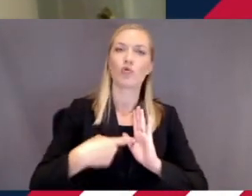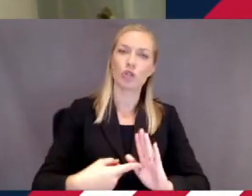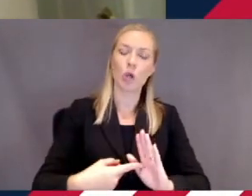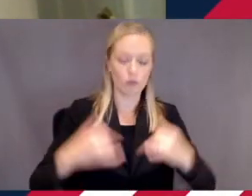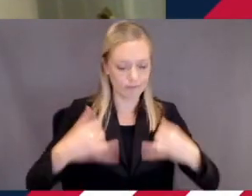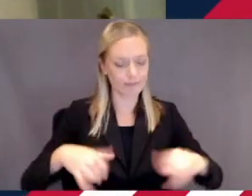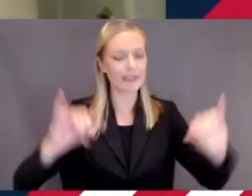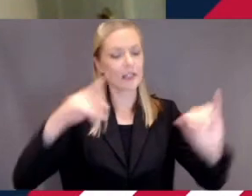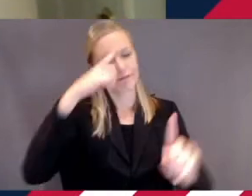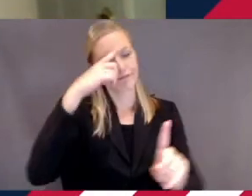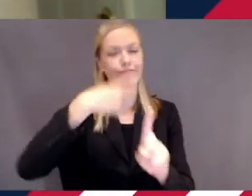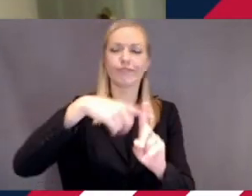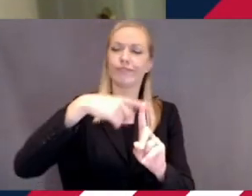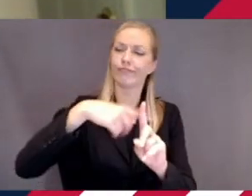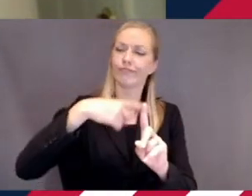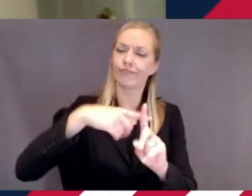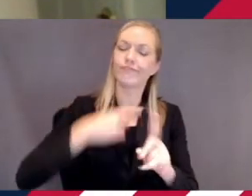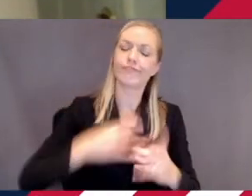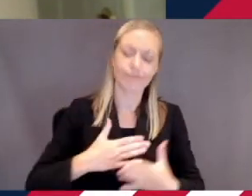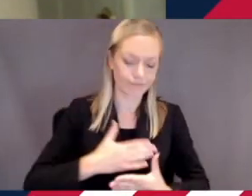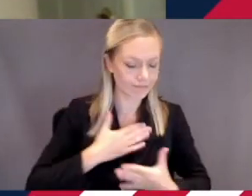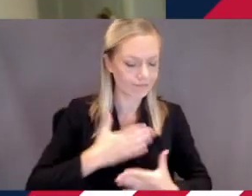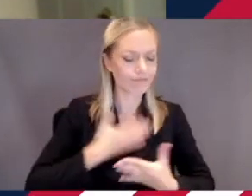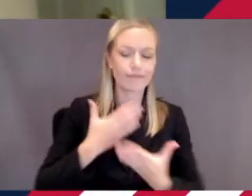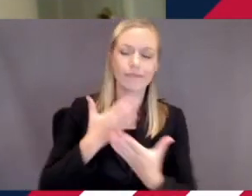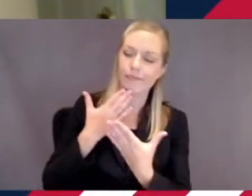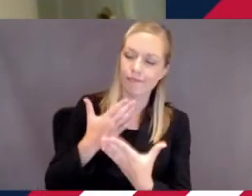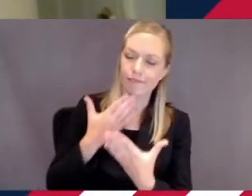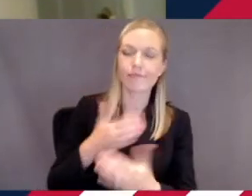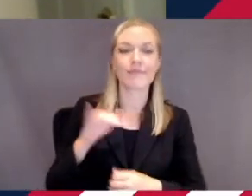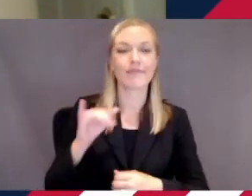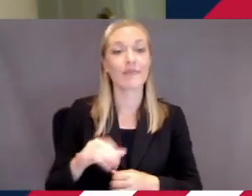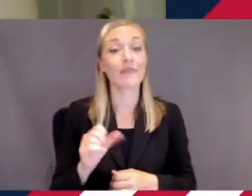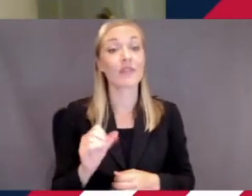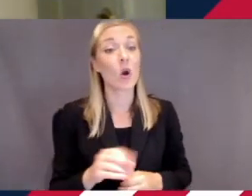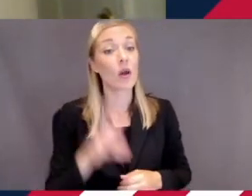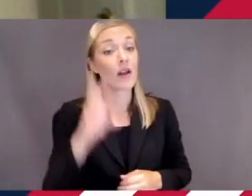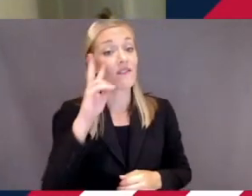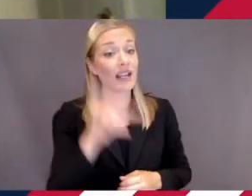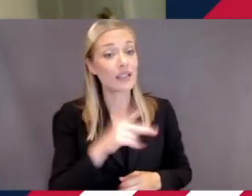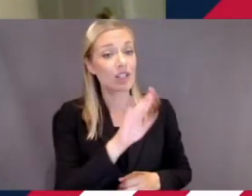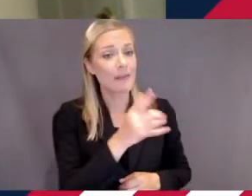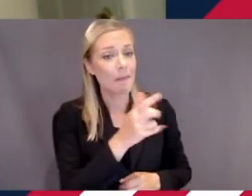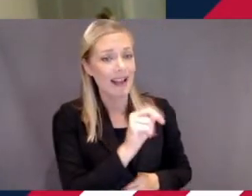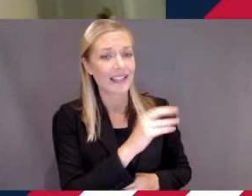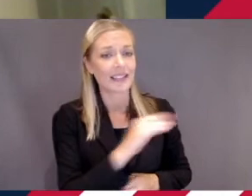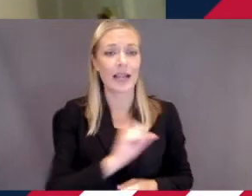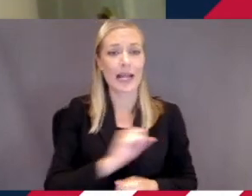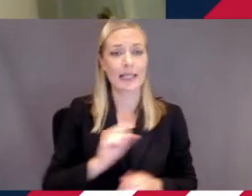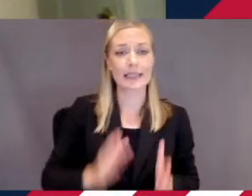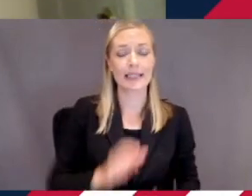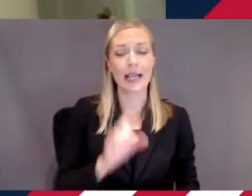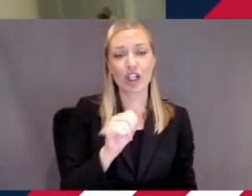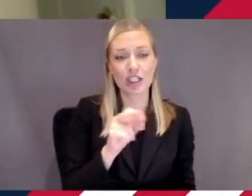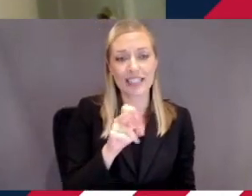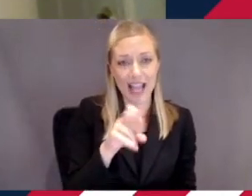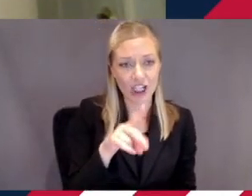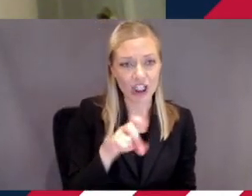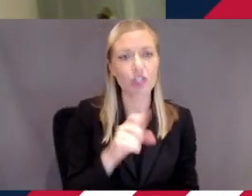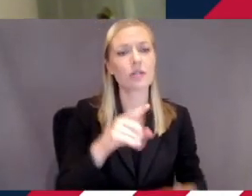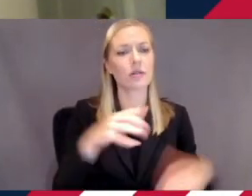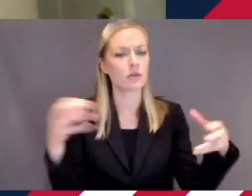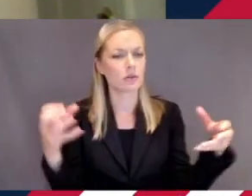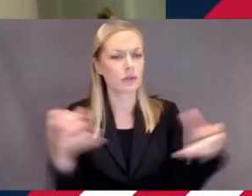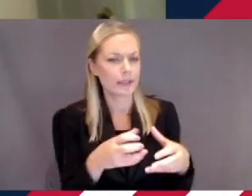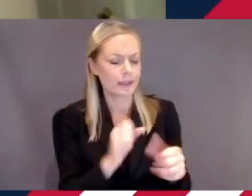that Vice President Biden and Senator Sanders put together, as well as the handling of the platform committee just a few days ago,